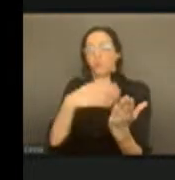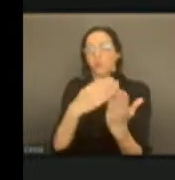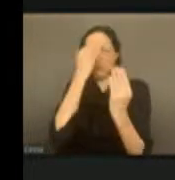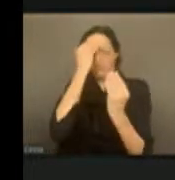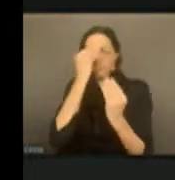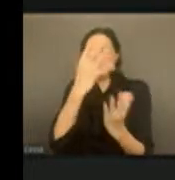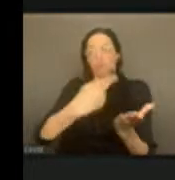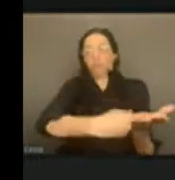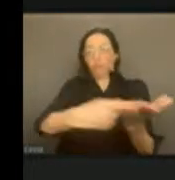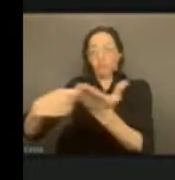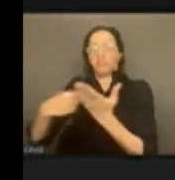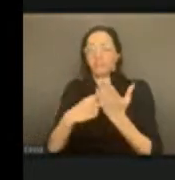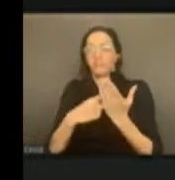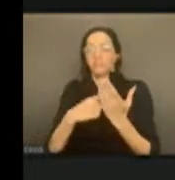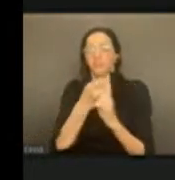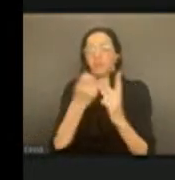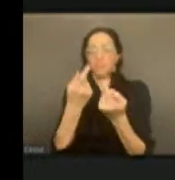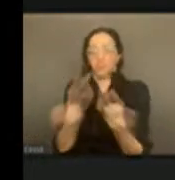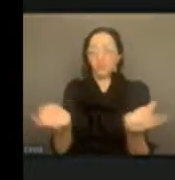begin.